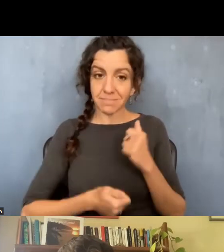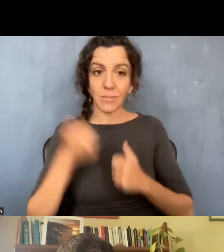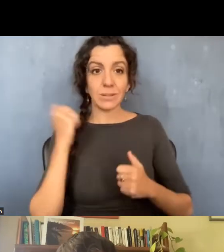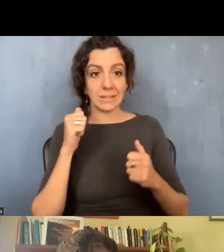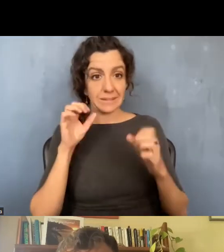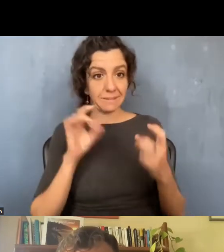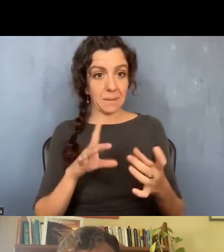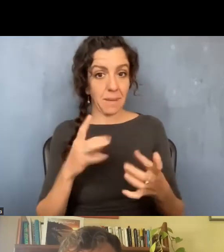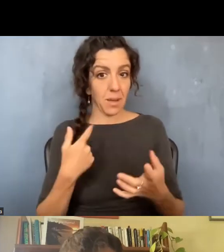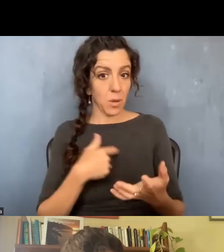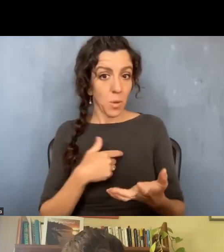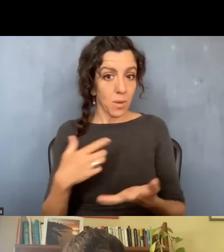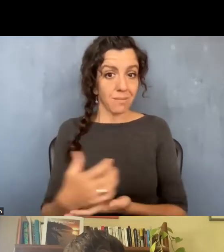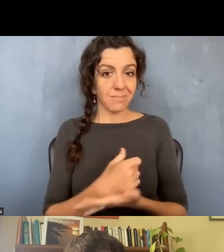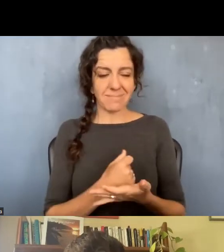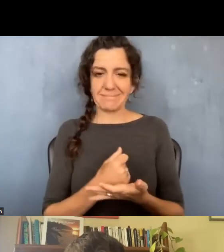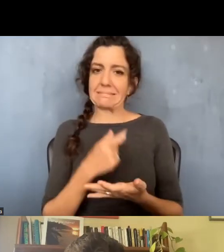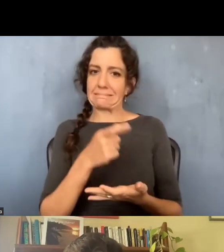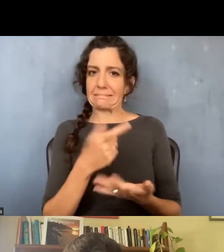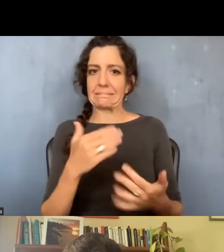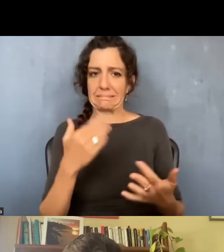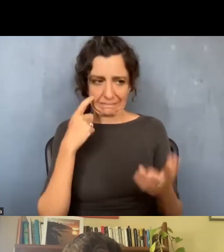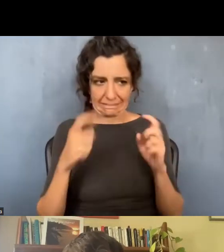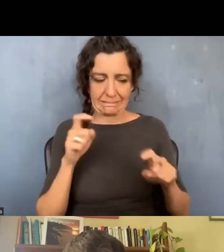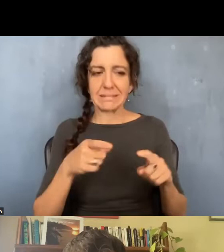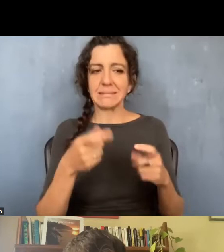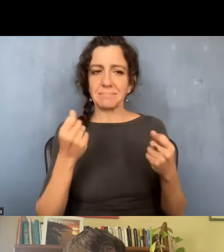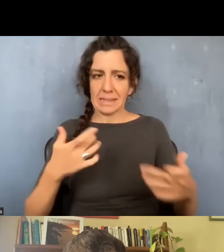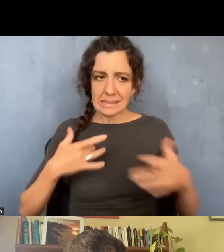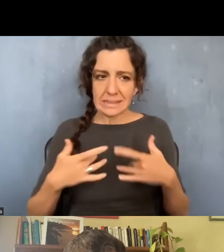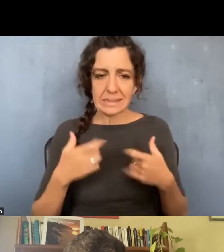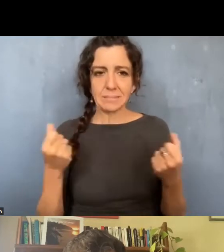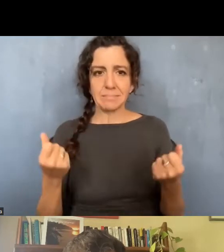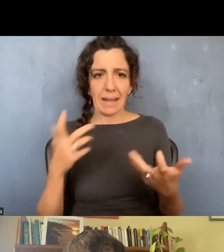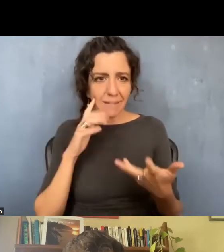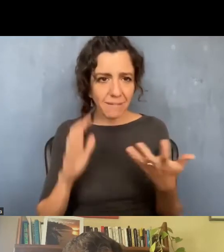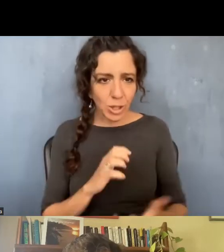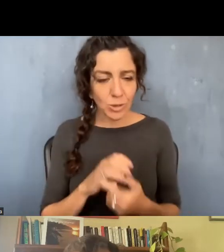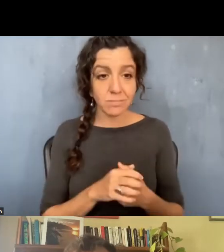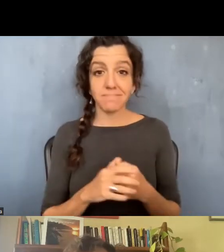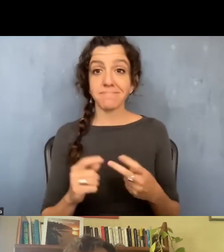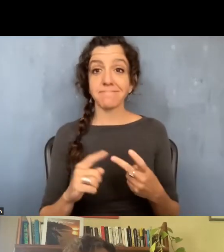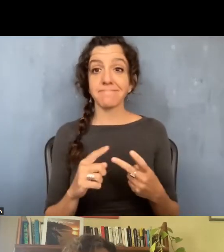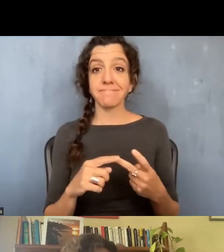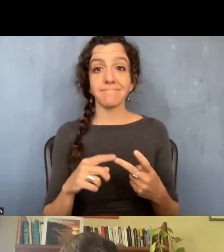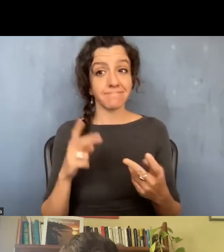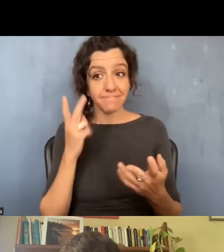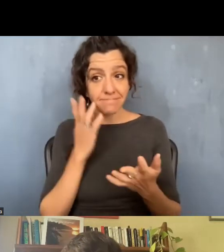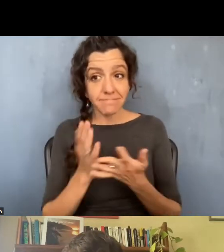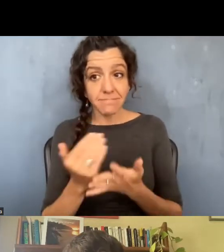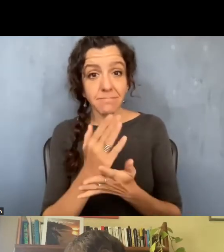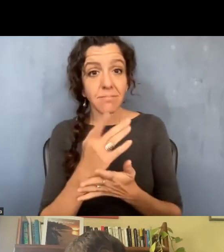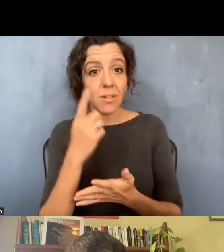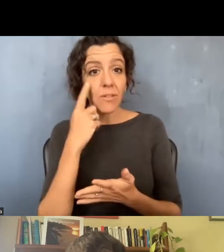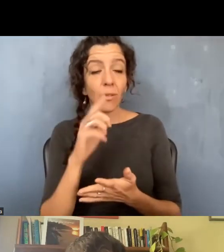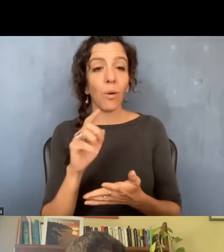shaped by worry and confusion. And second, that transparency around the decision-making process that CDA utilizes